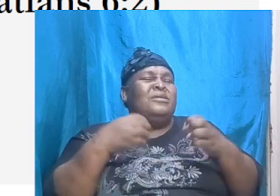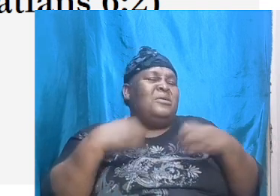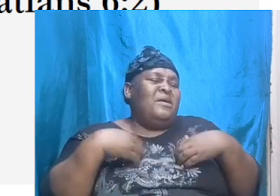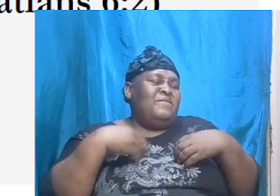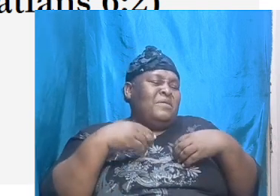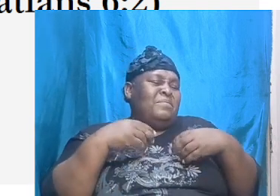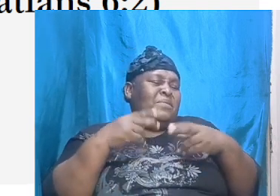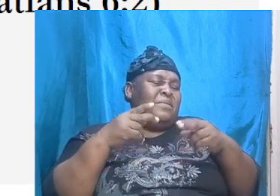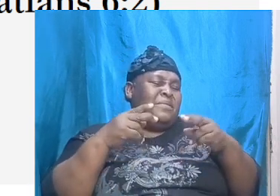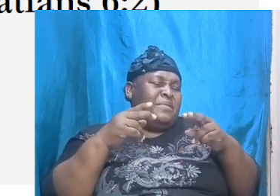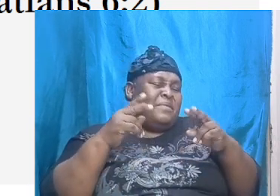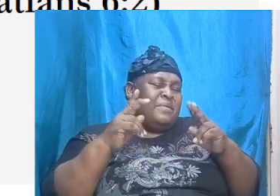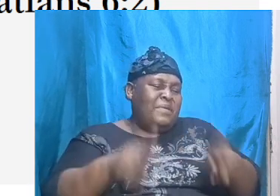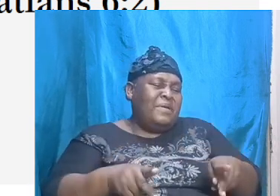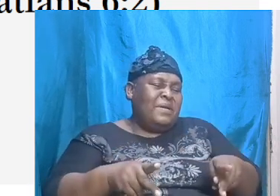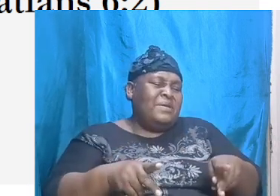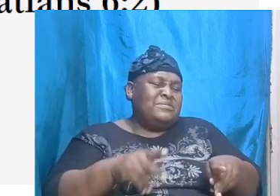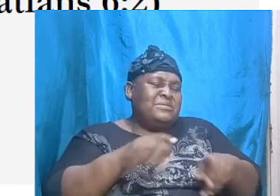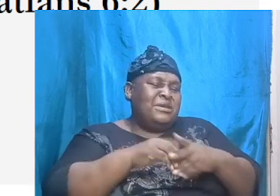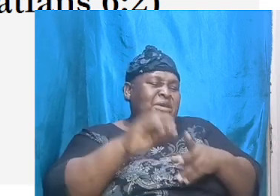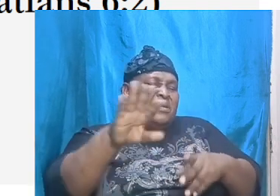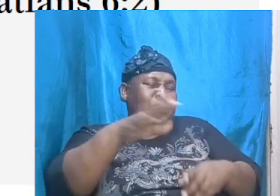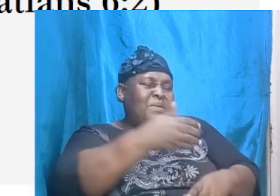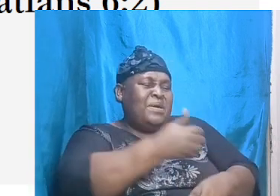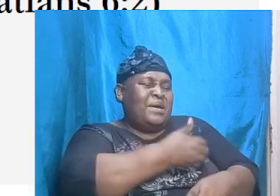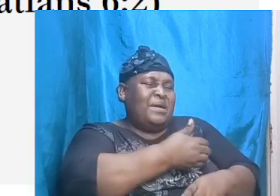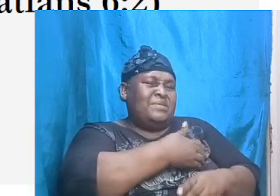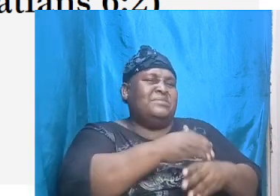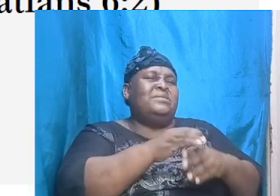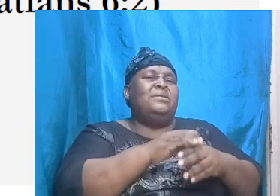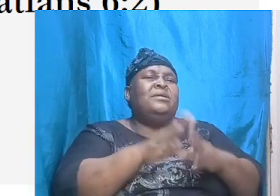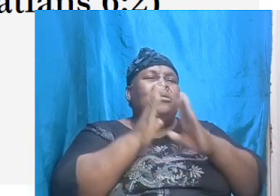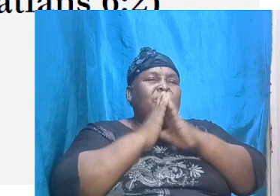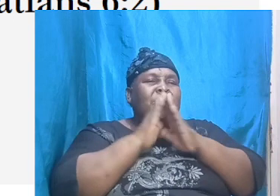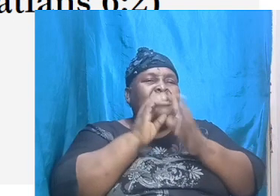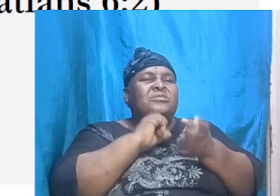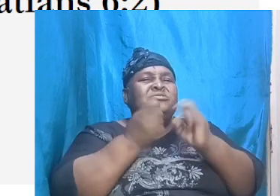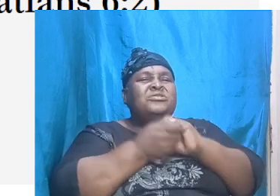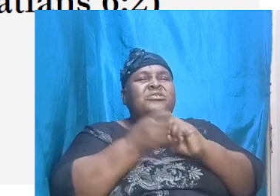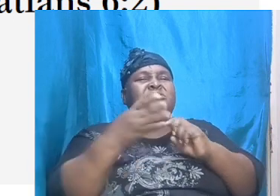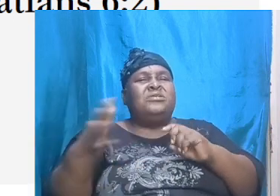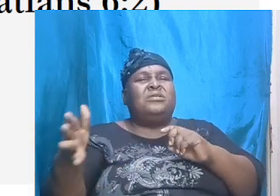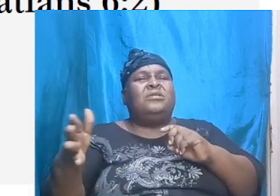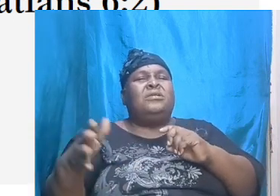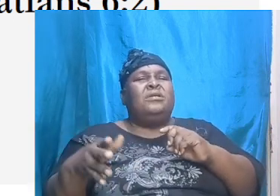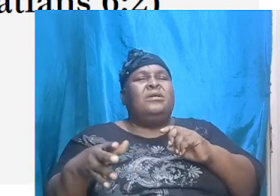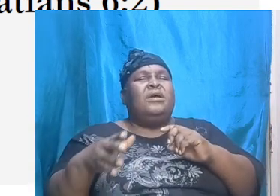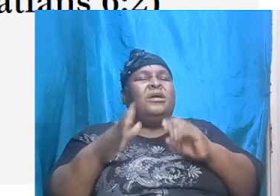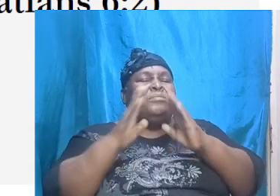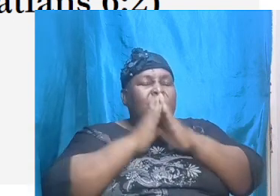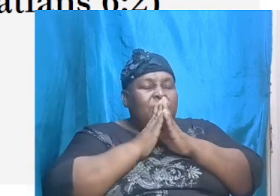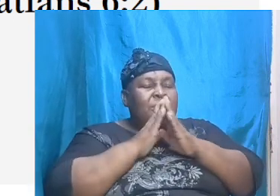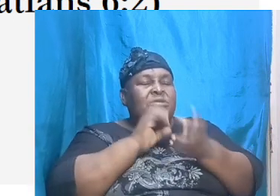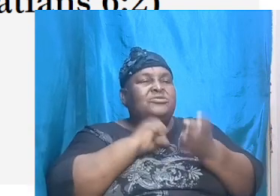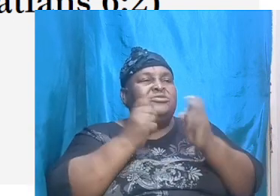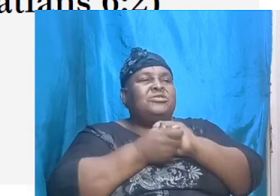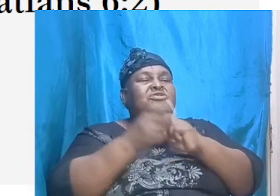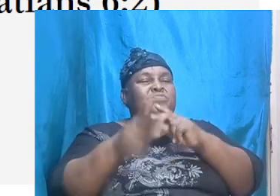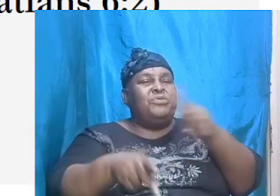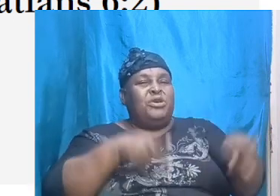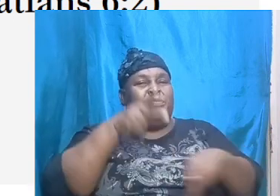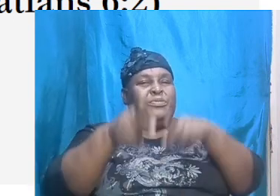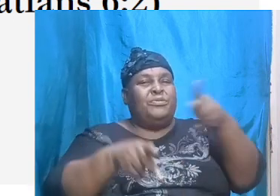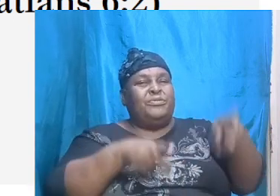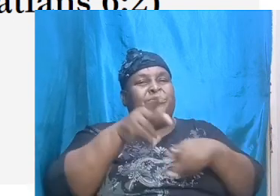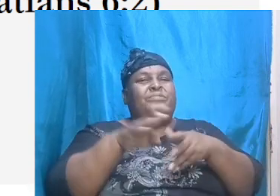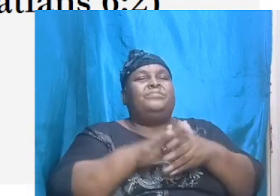you begin to pray. Prayer changes things, they say, but most of all, prayer changes us. Let me say that